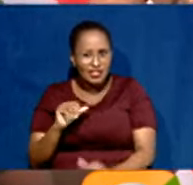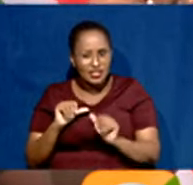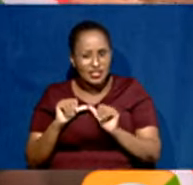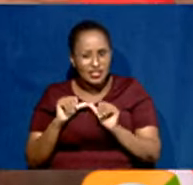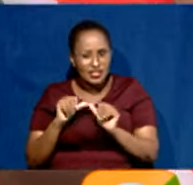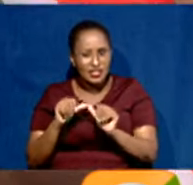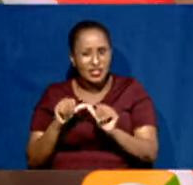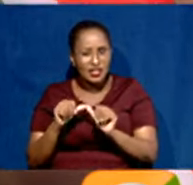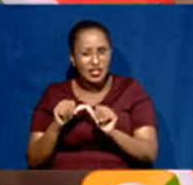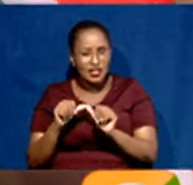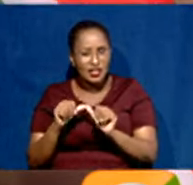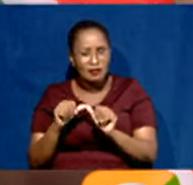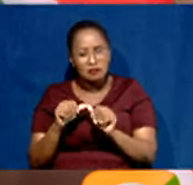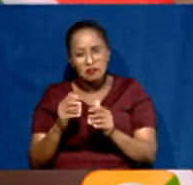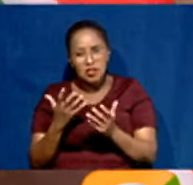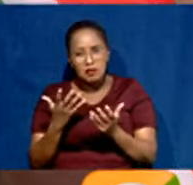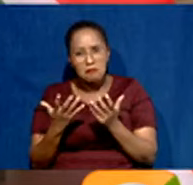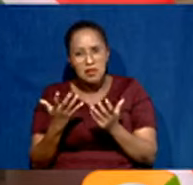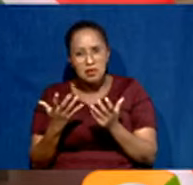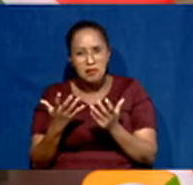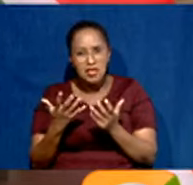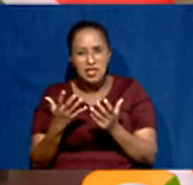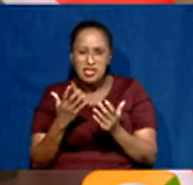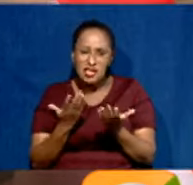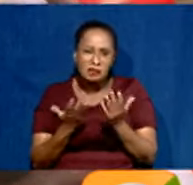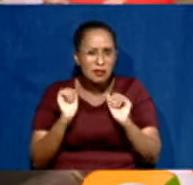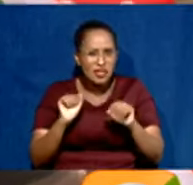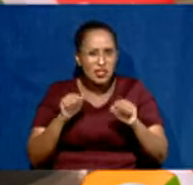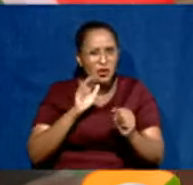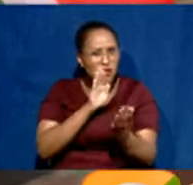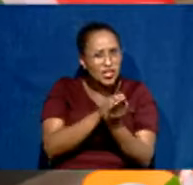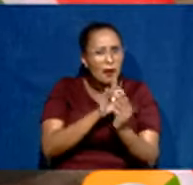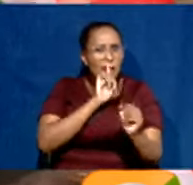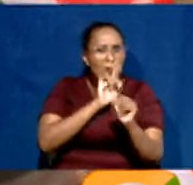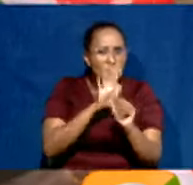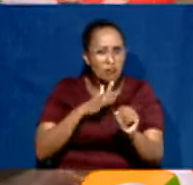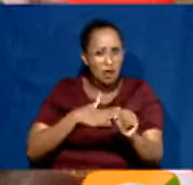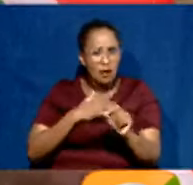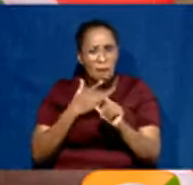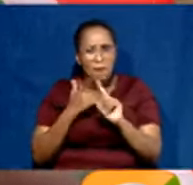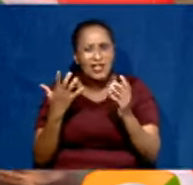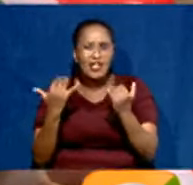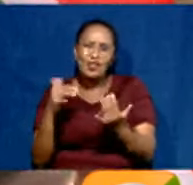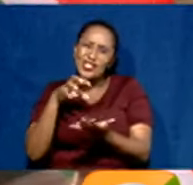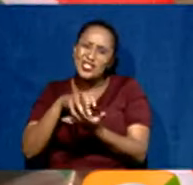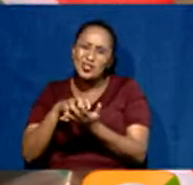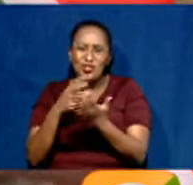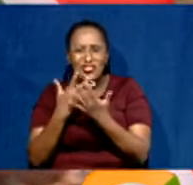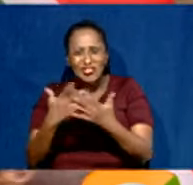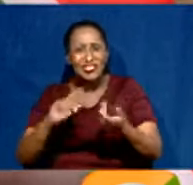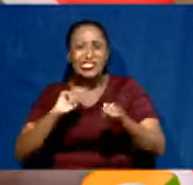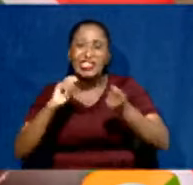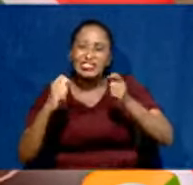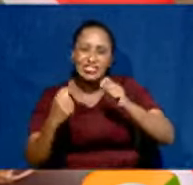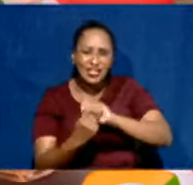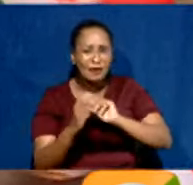constant, I would have kept my promise. But you know, we live in a situation that things are changing.